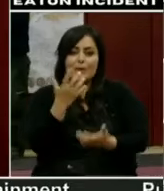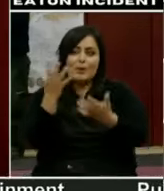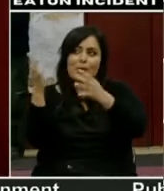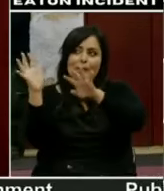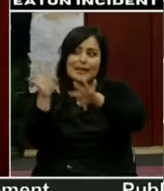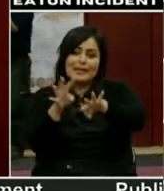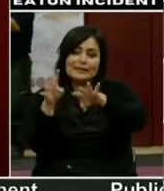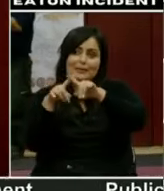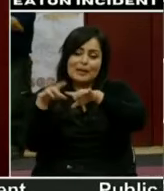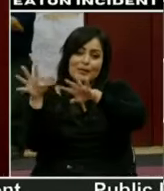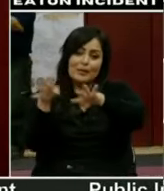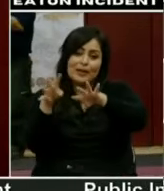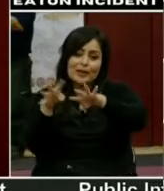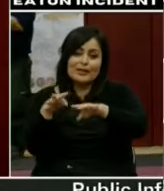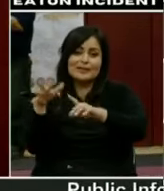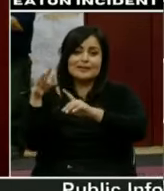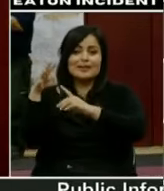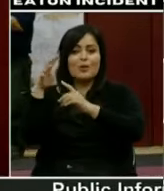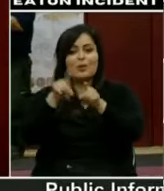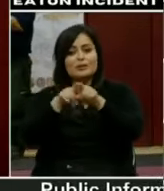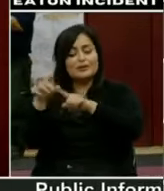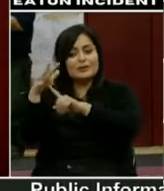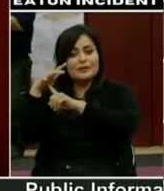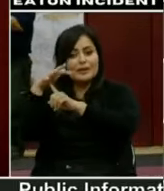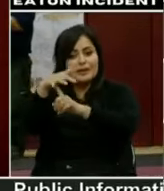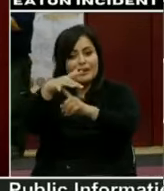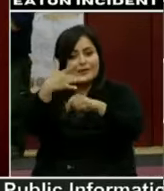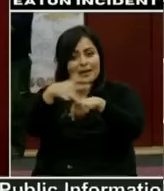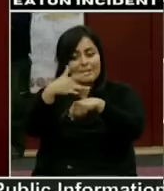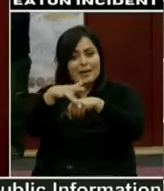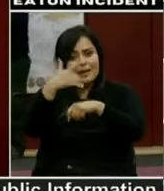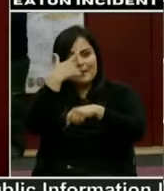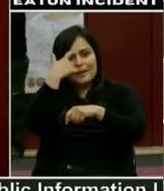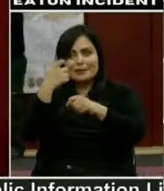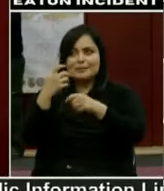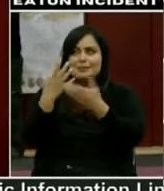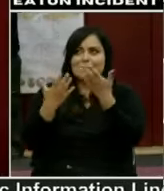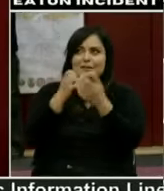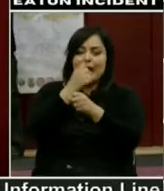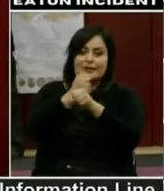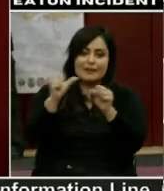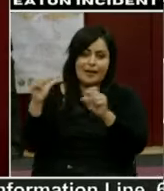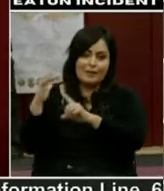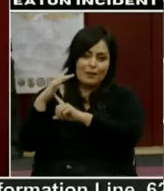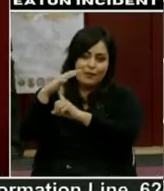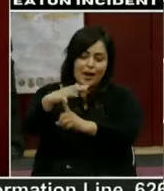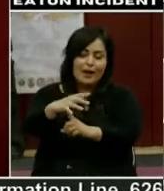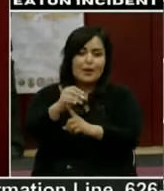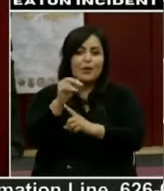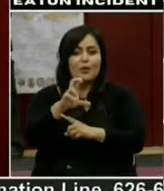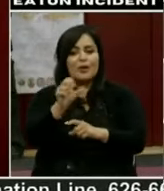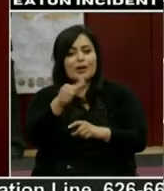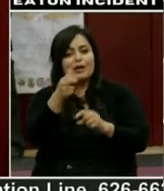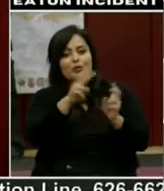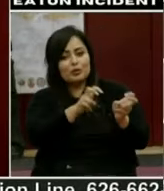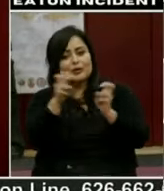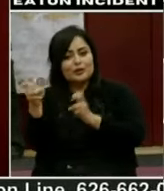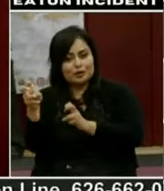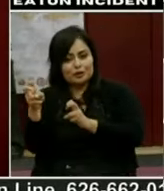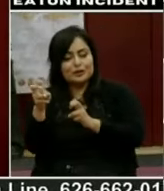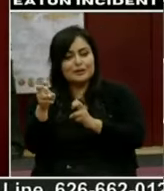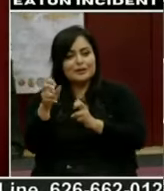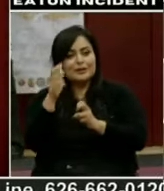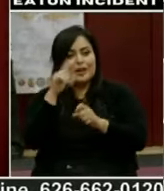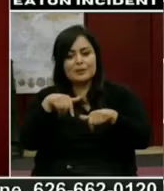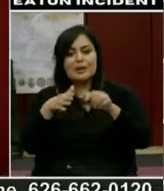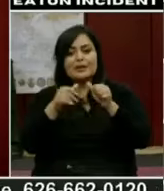which would limit the helicopter's availability to fly because of safety, or access issues in here as this operation